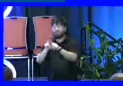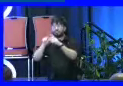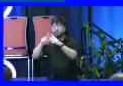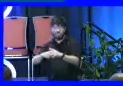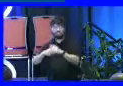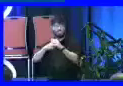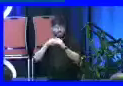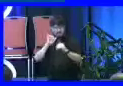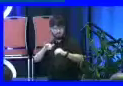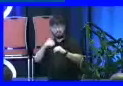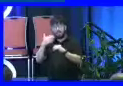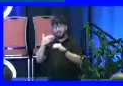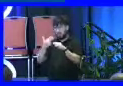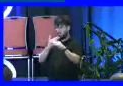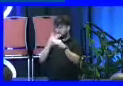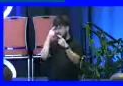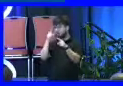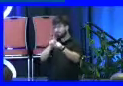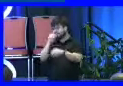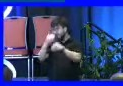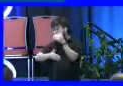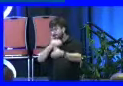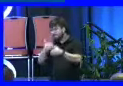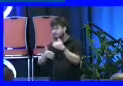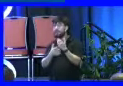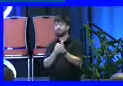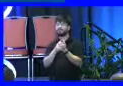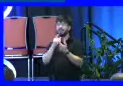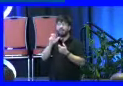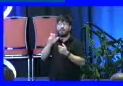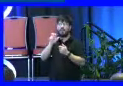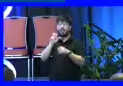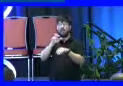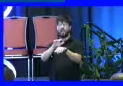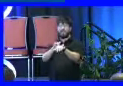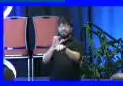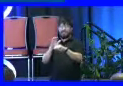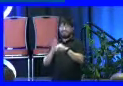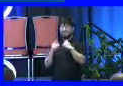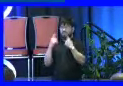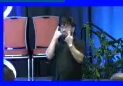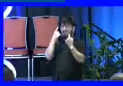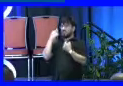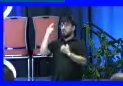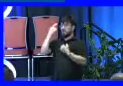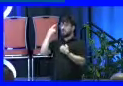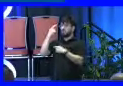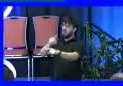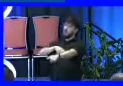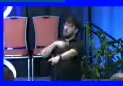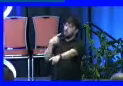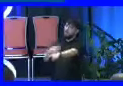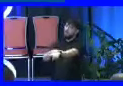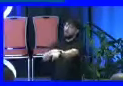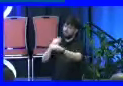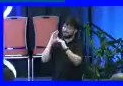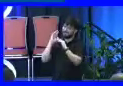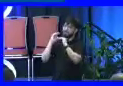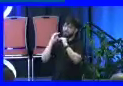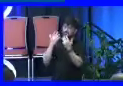data use agreement process way earlier than you think you need to, because it often takes longer than is expected.